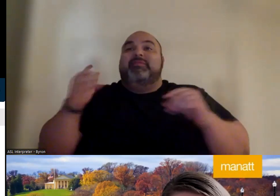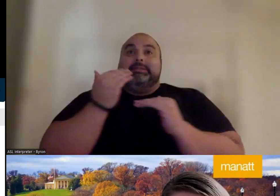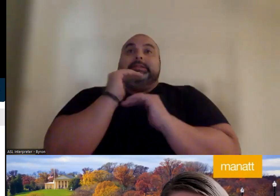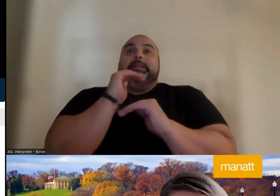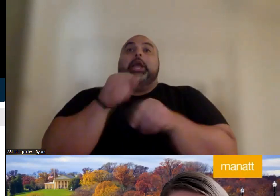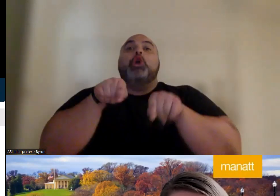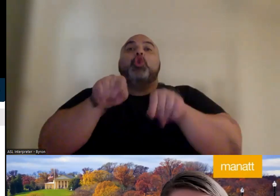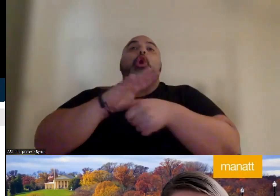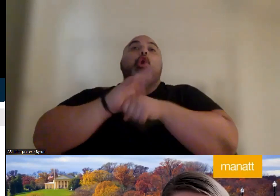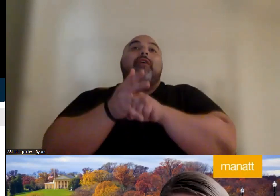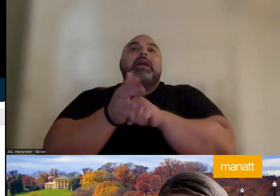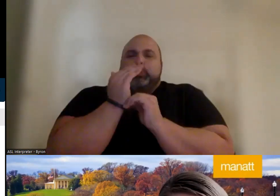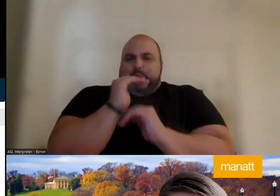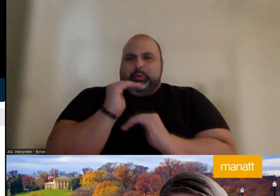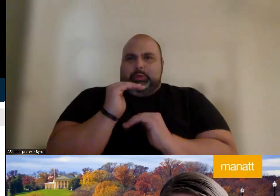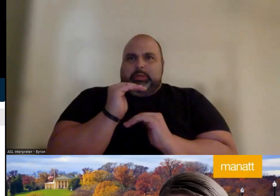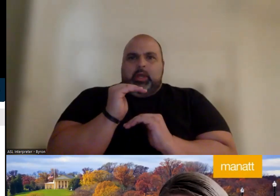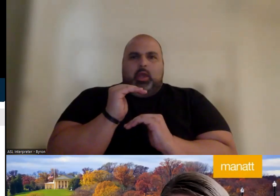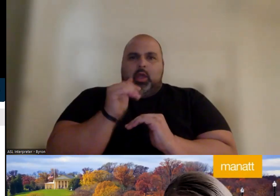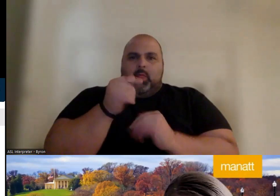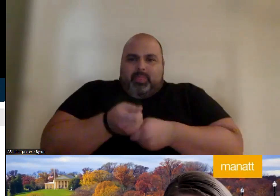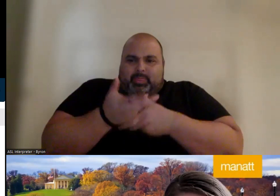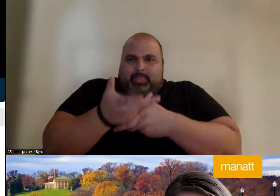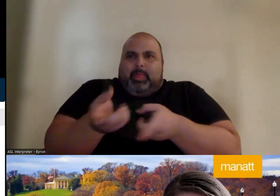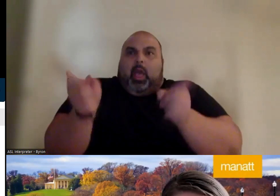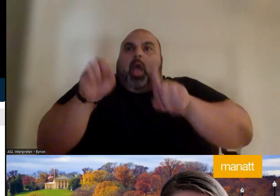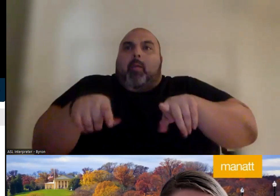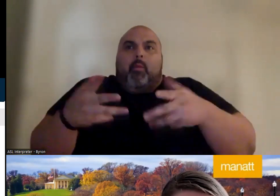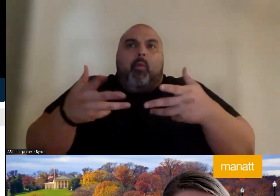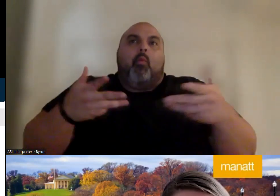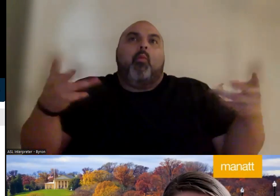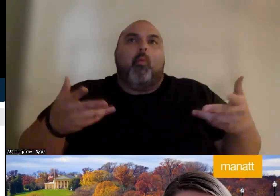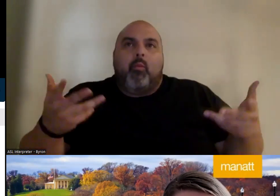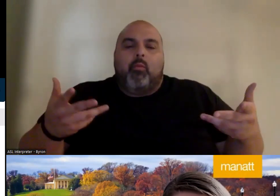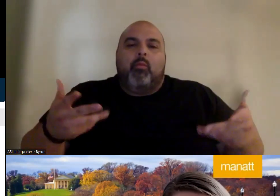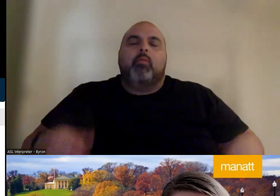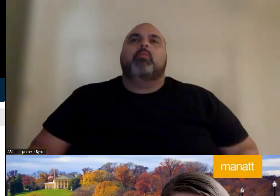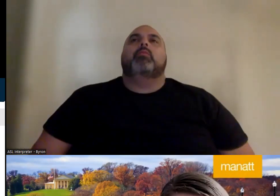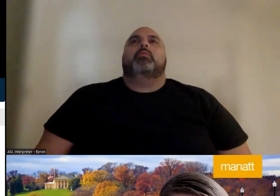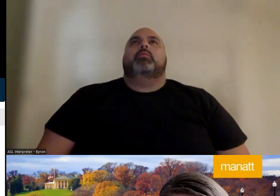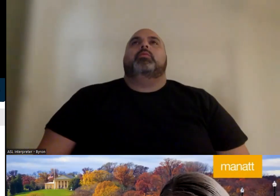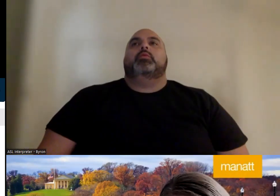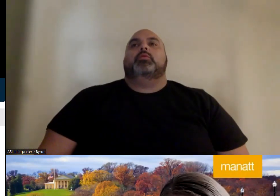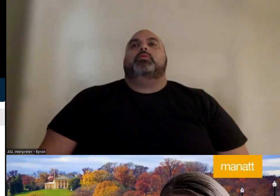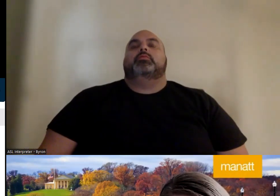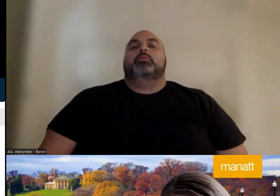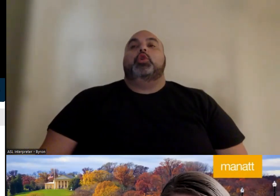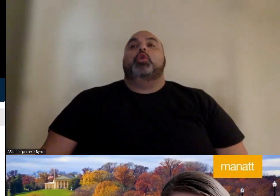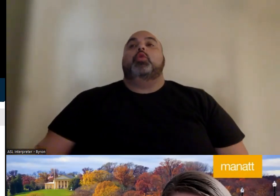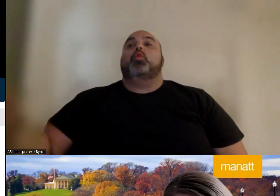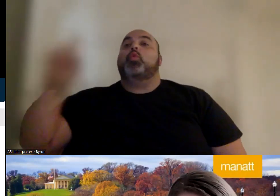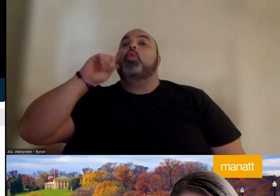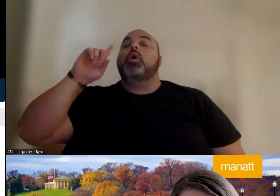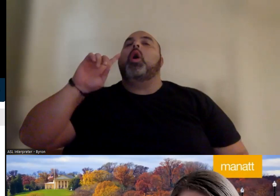-19. And one of the key kind of top line takeaways there is that research around the impact of restricted